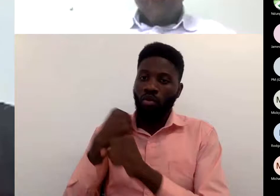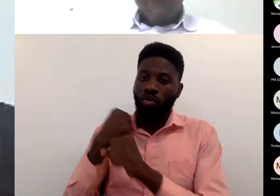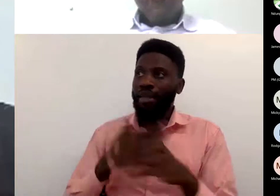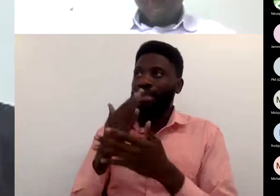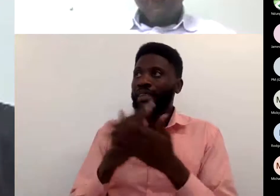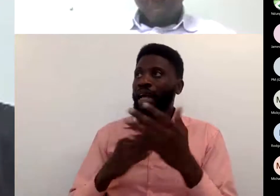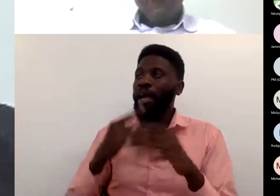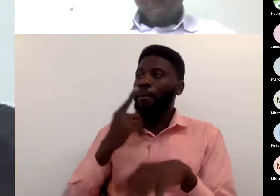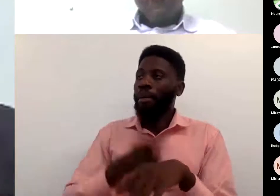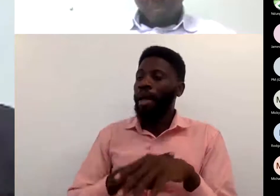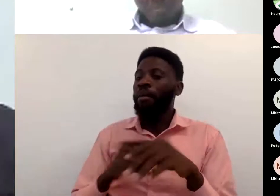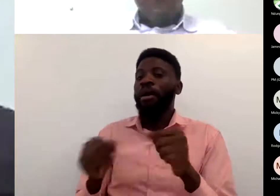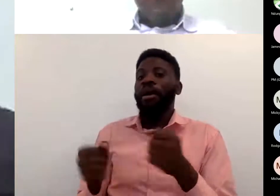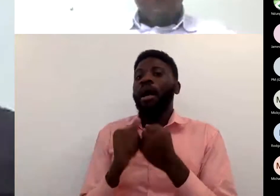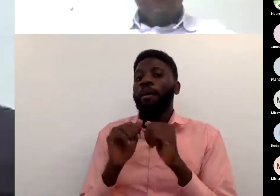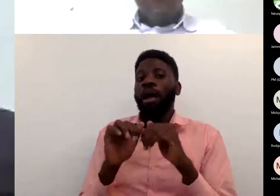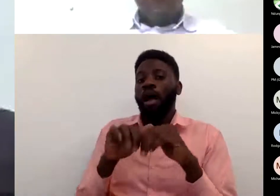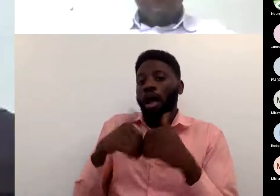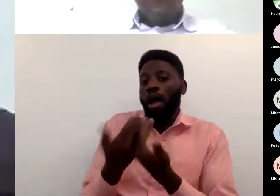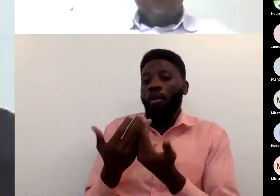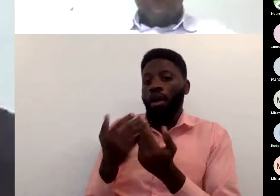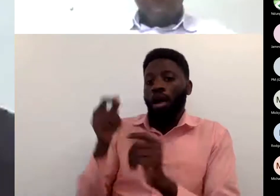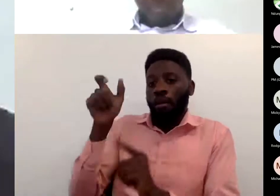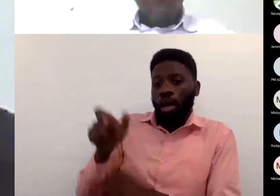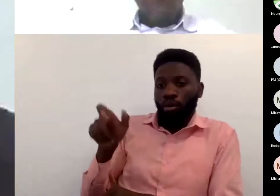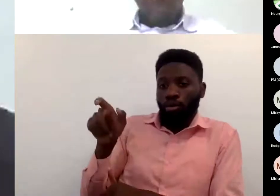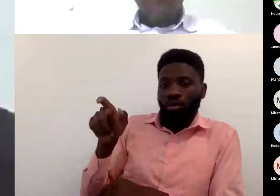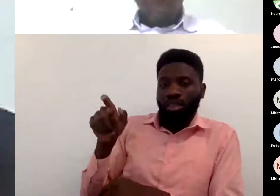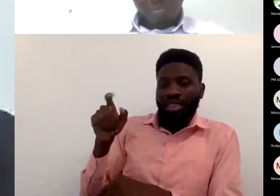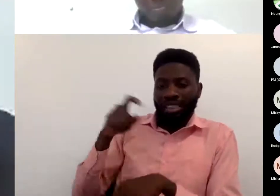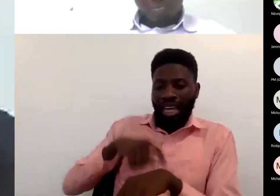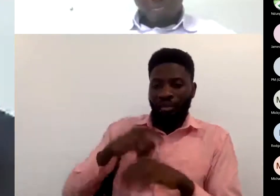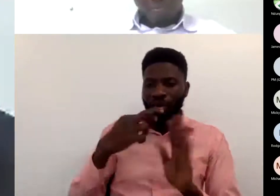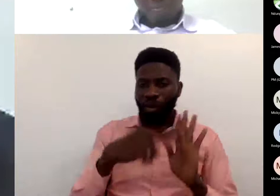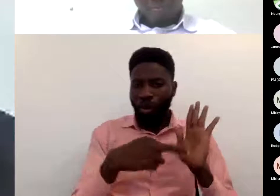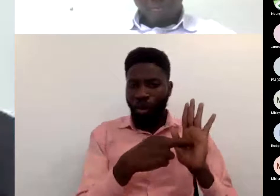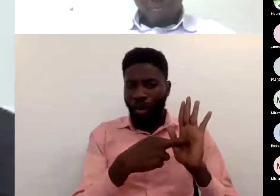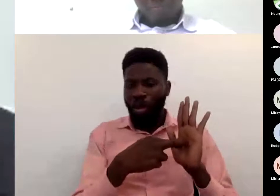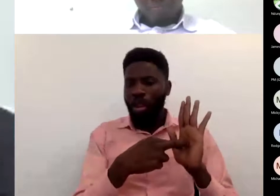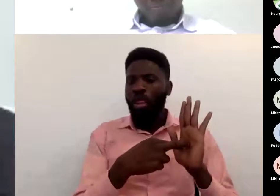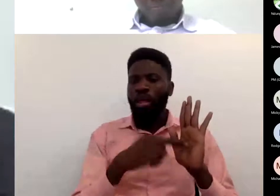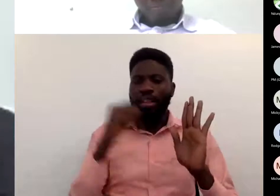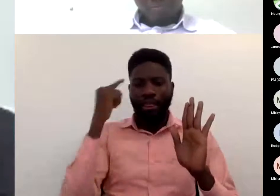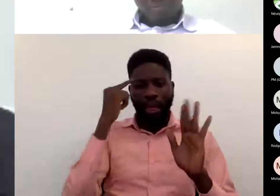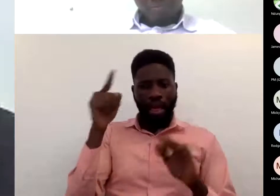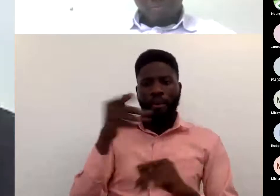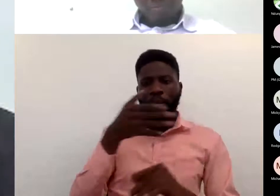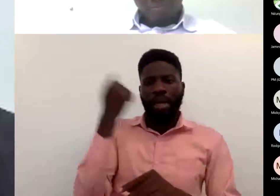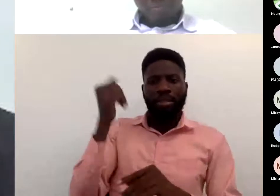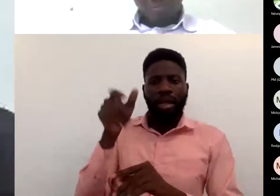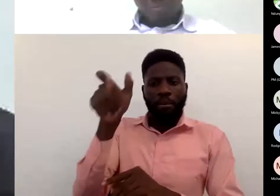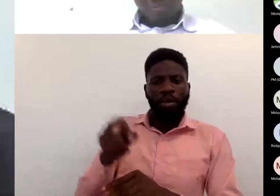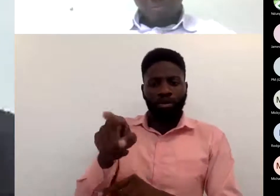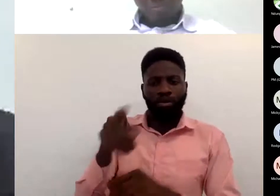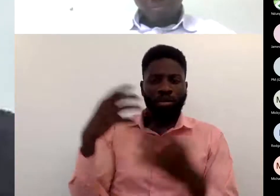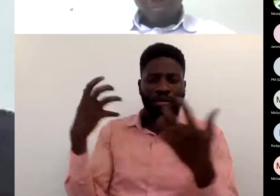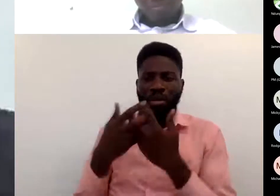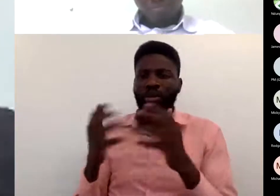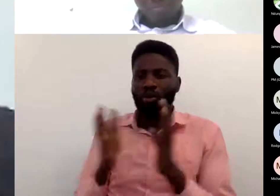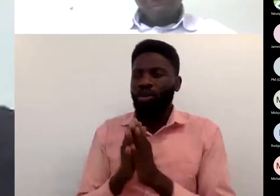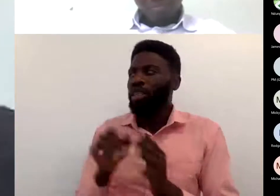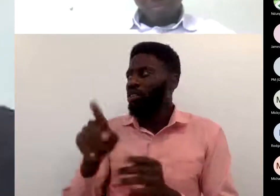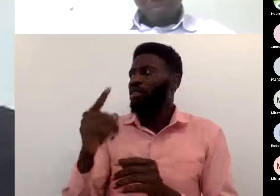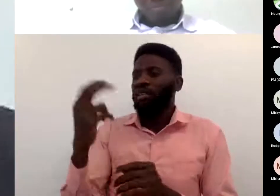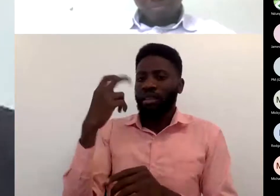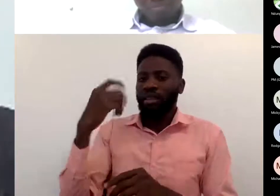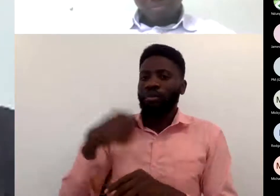were because someone thought of me when they saw a role, right? So they've worked with me before, they've seen a particular role, they know my work ethic,